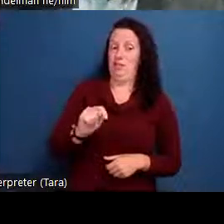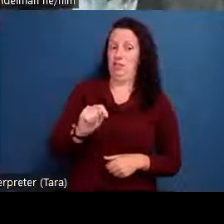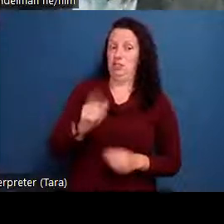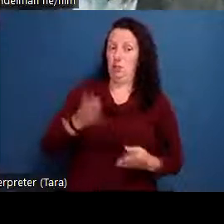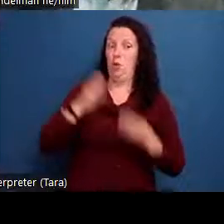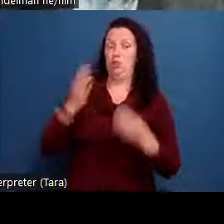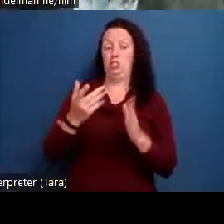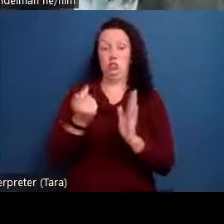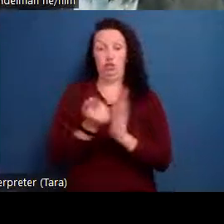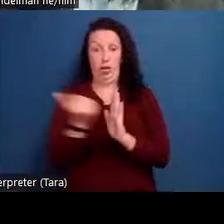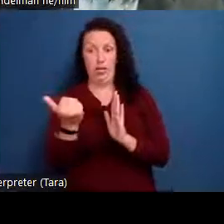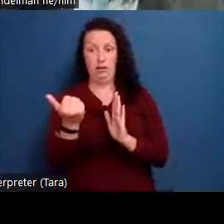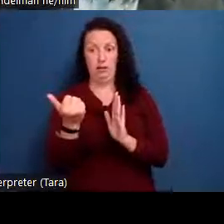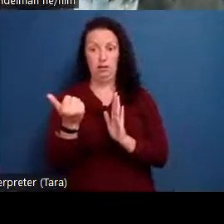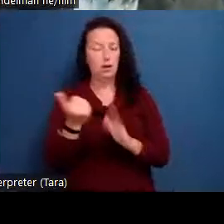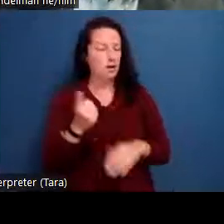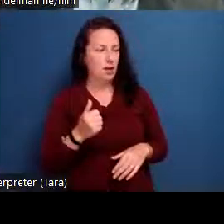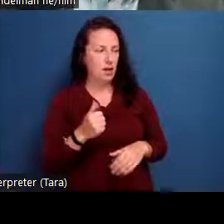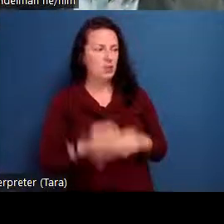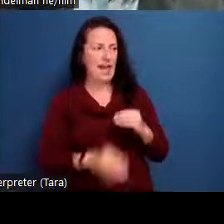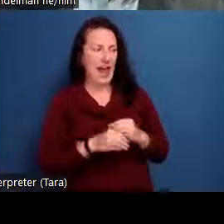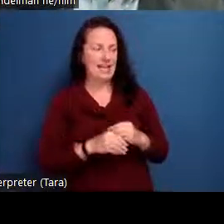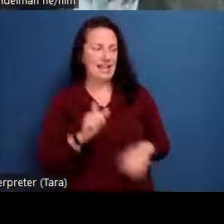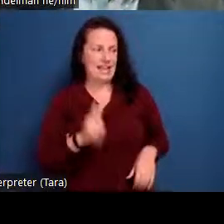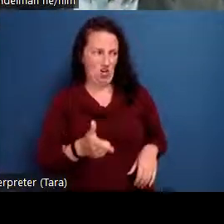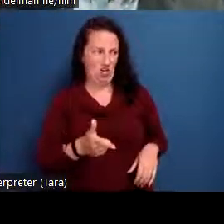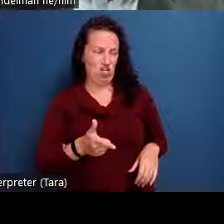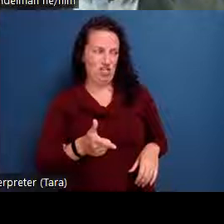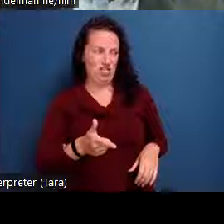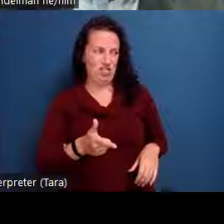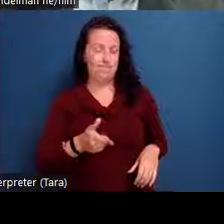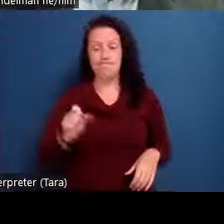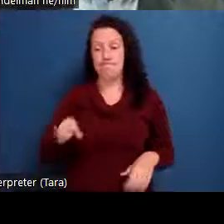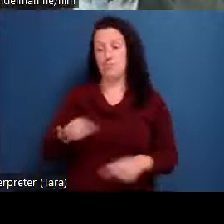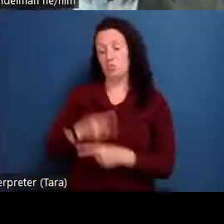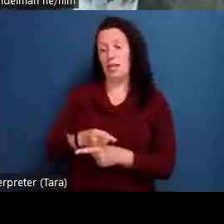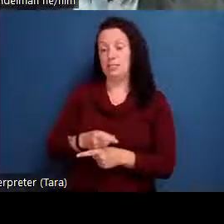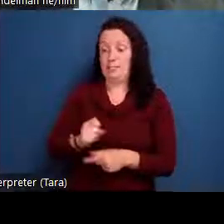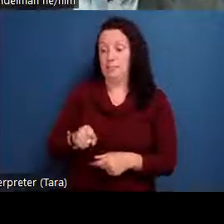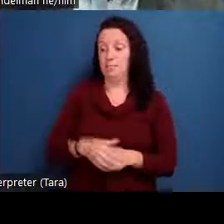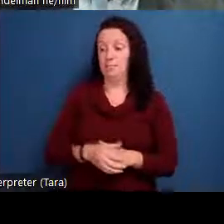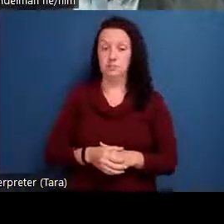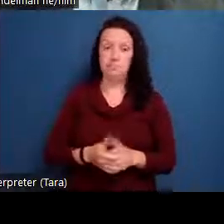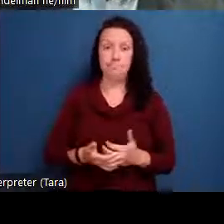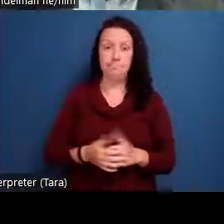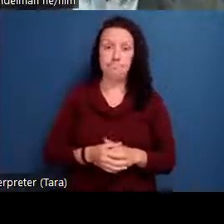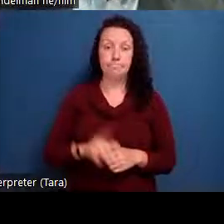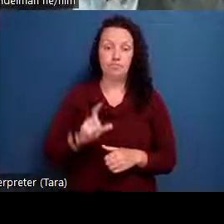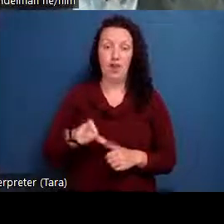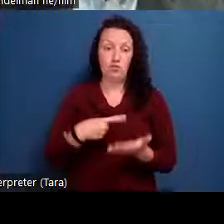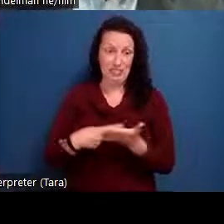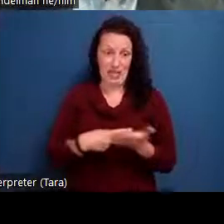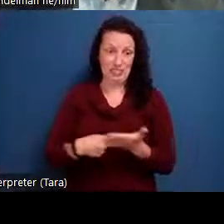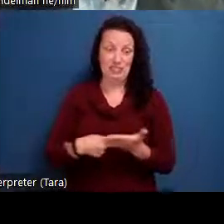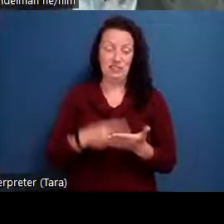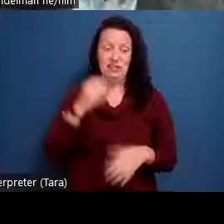and it was added after the fact, right? Or, yeah. Okay, right. So yeah, it would need to be discussed, and then if that